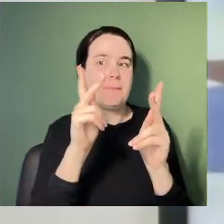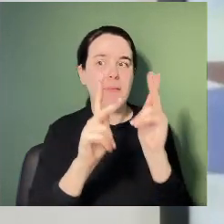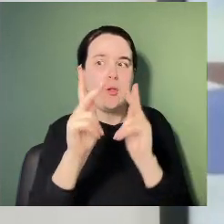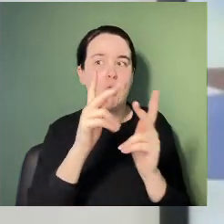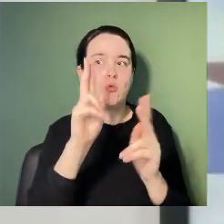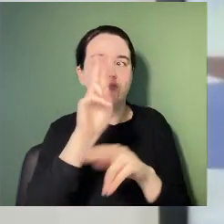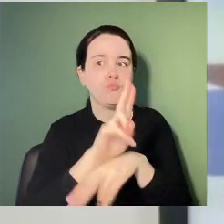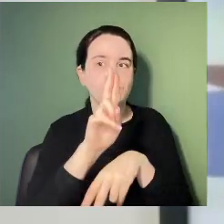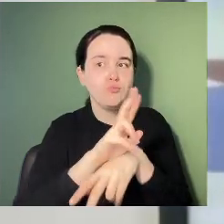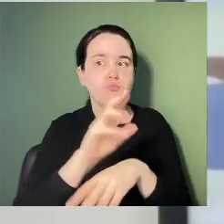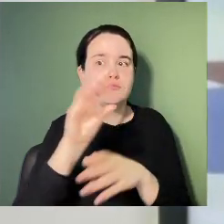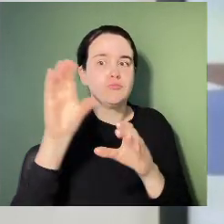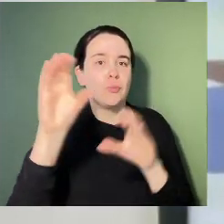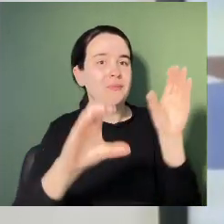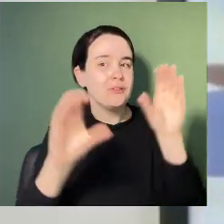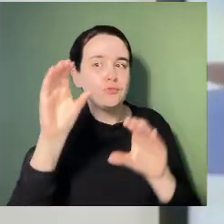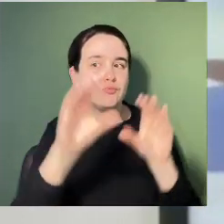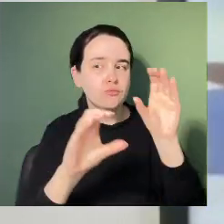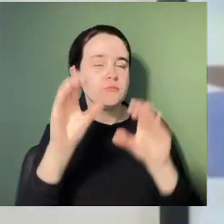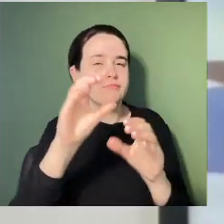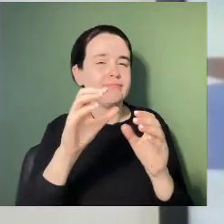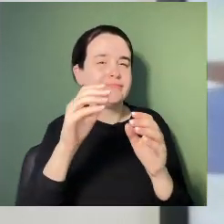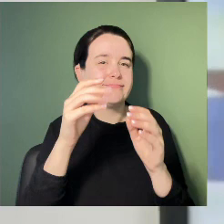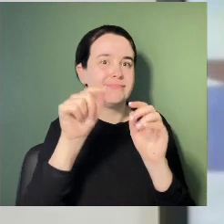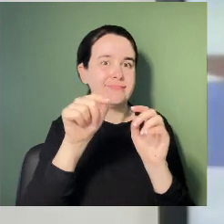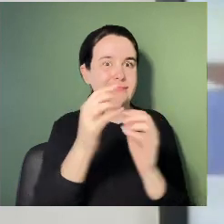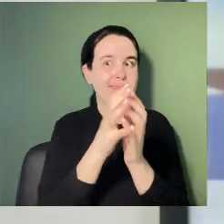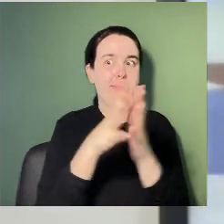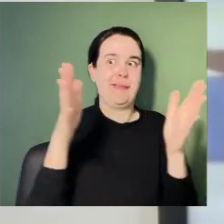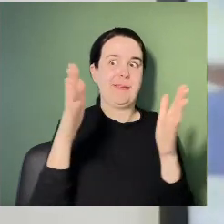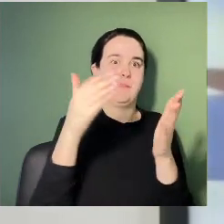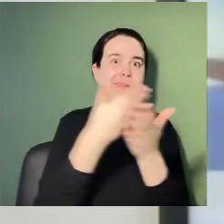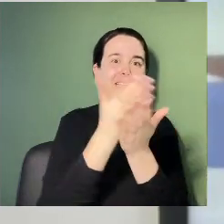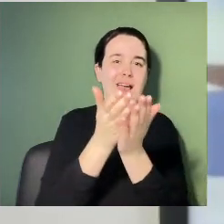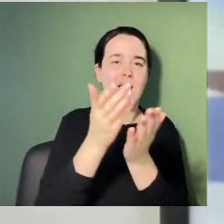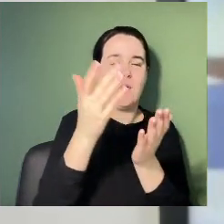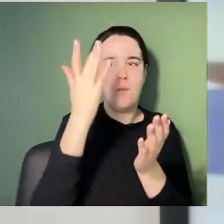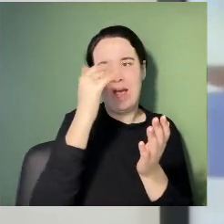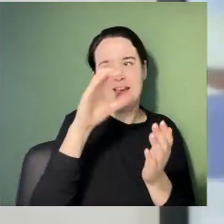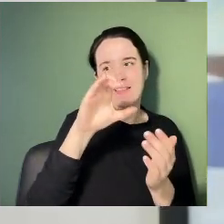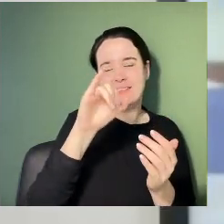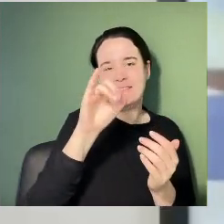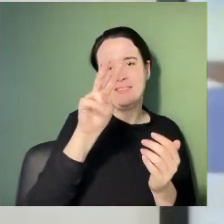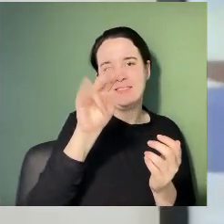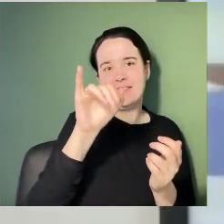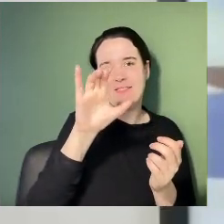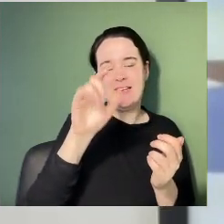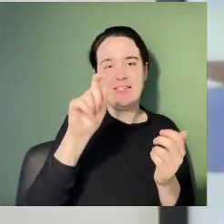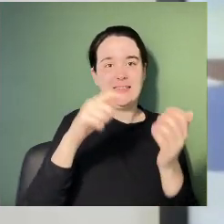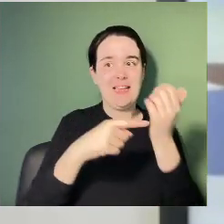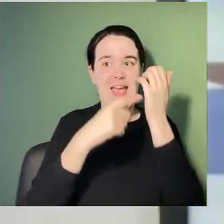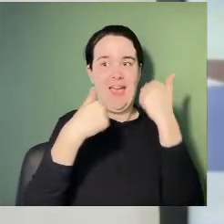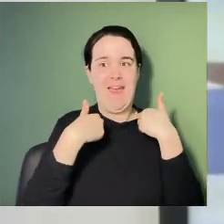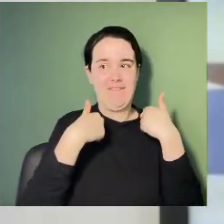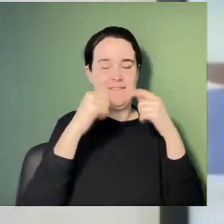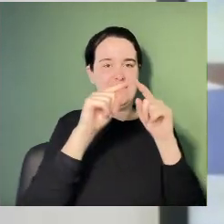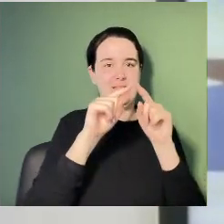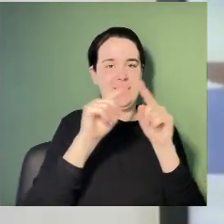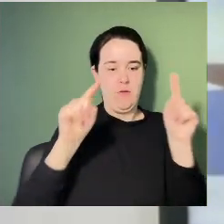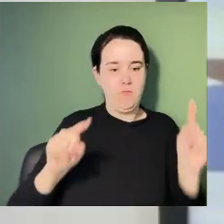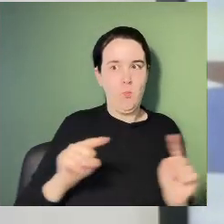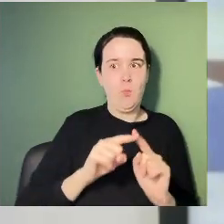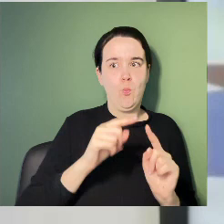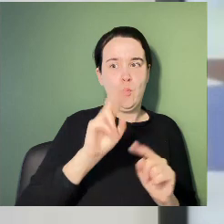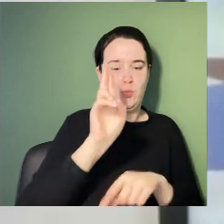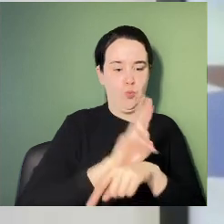for example, a key trend that we have been able to see with our civic tech, with this dashboard, is that in South